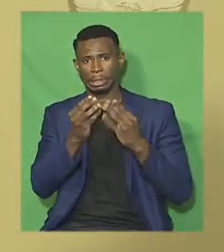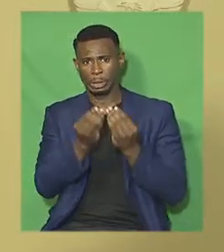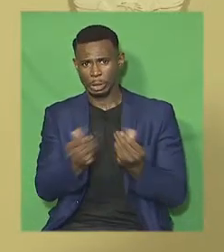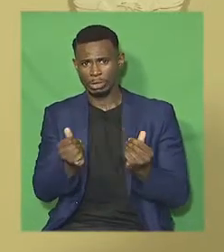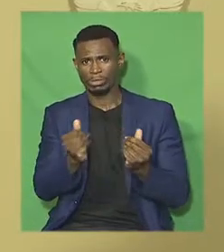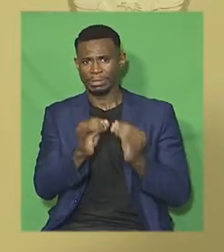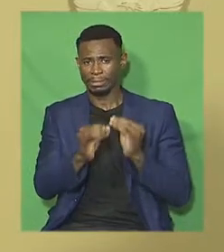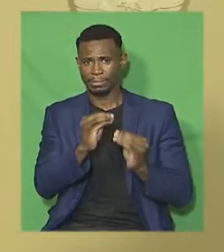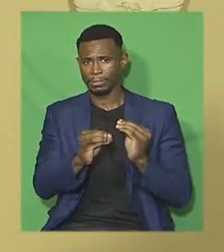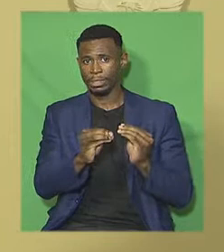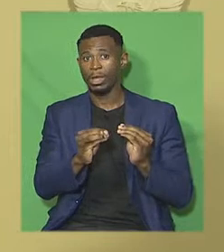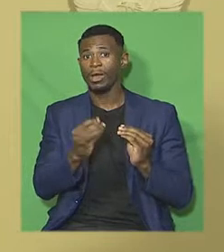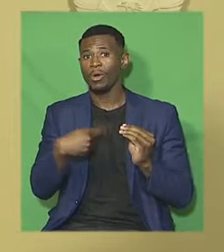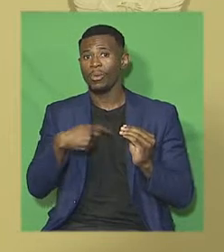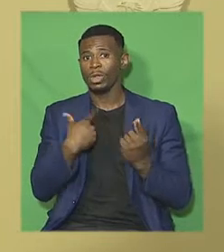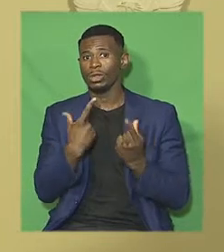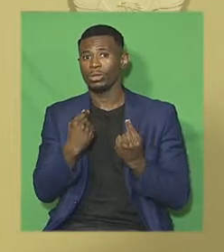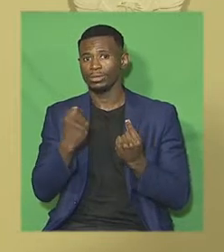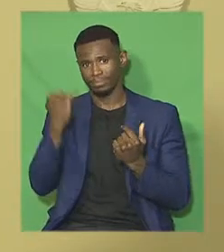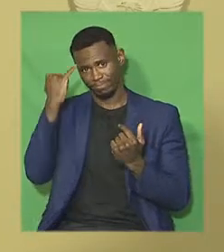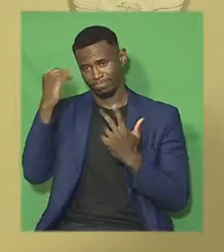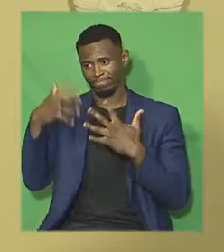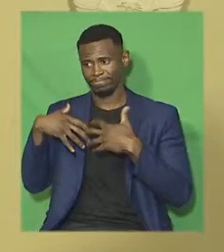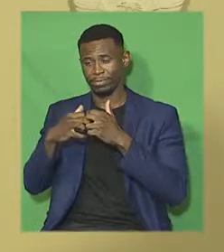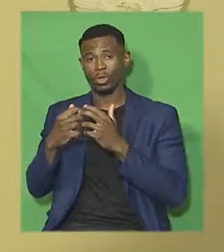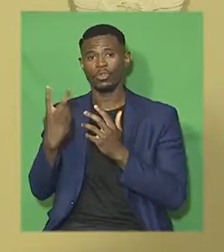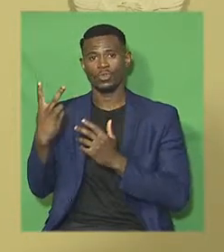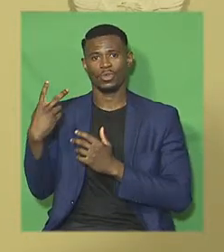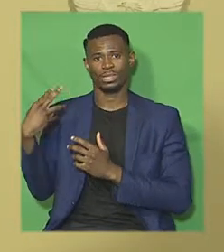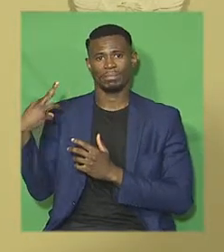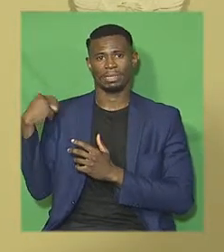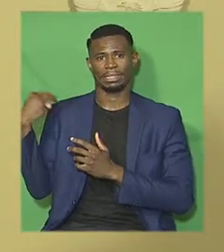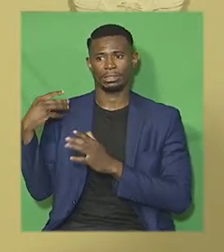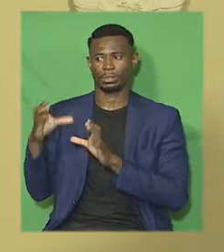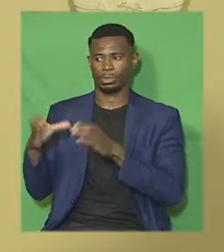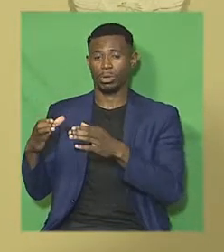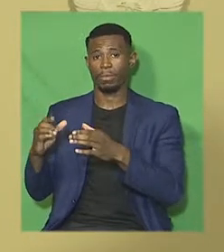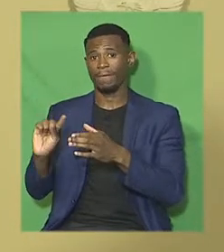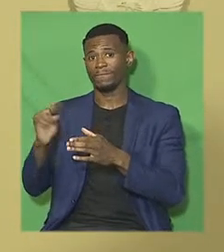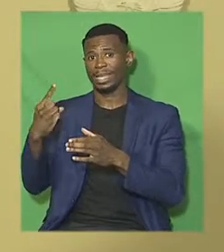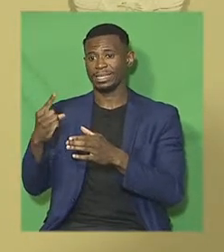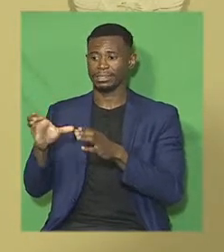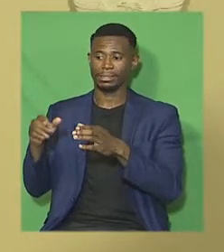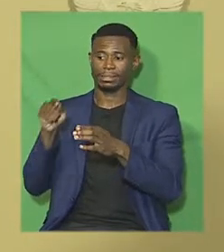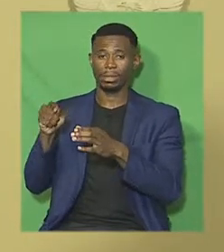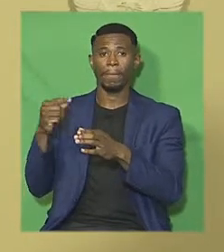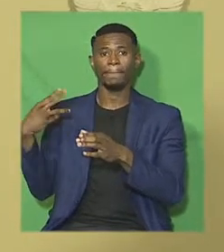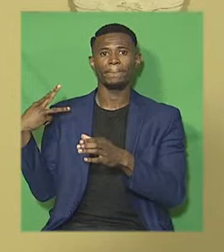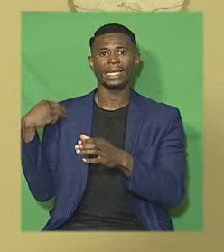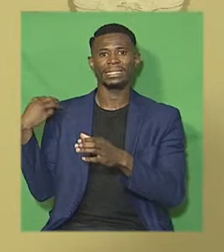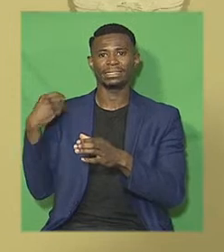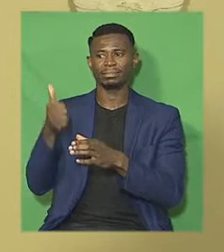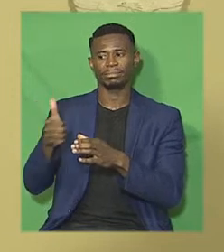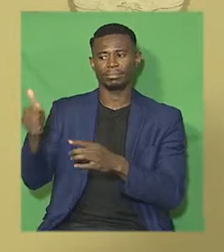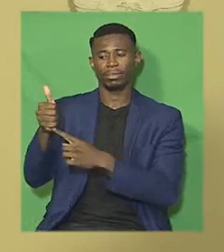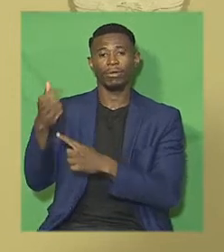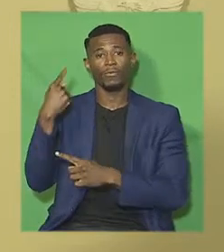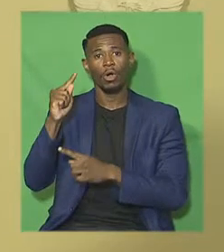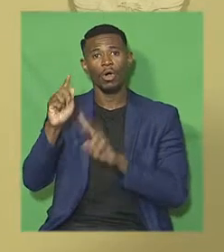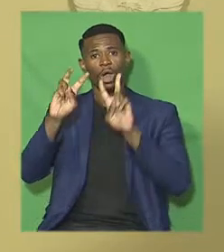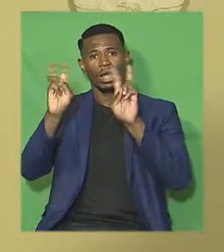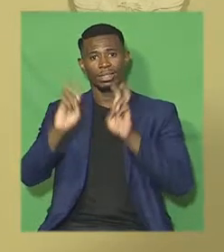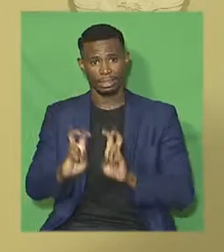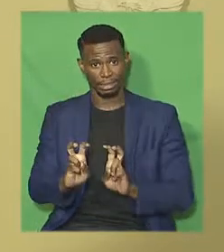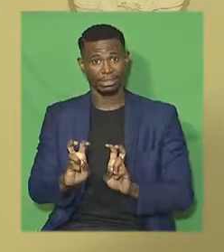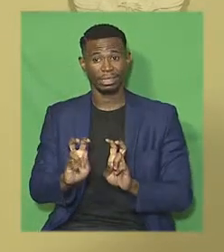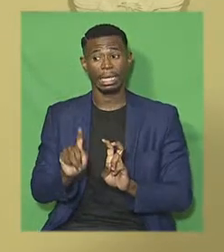ministries. The first of these is the Minister for Electricity to deal with the